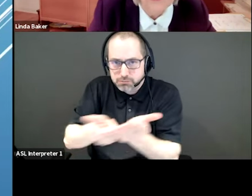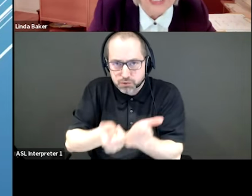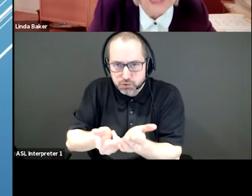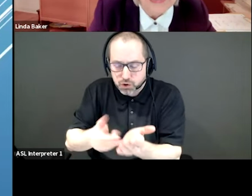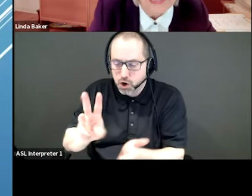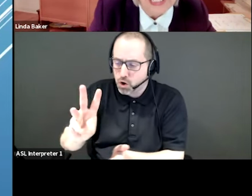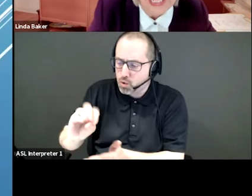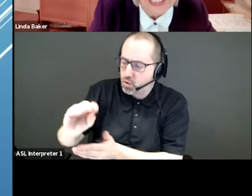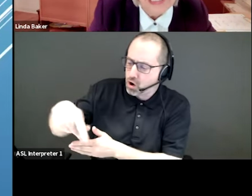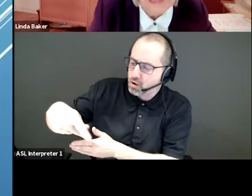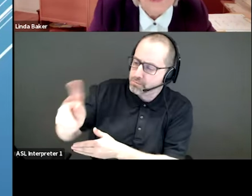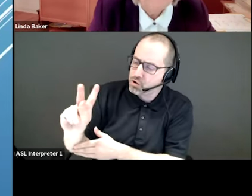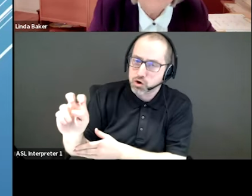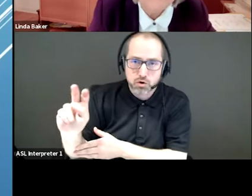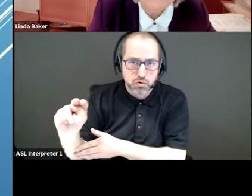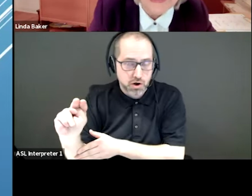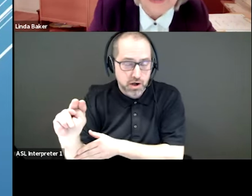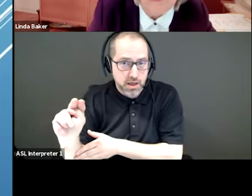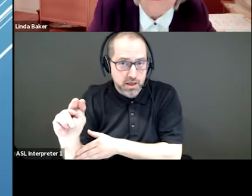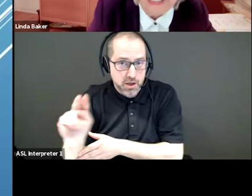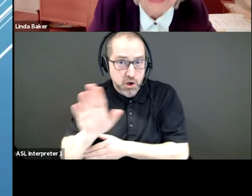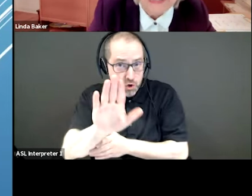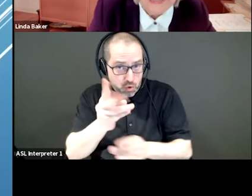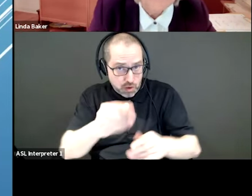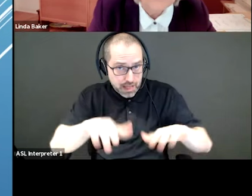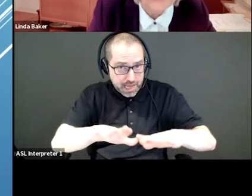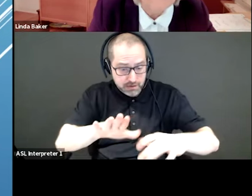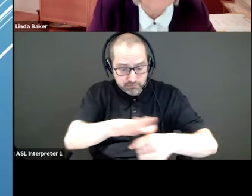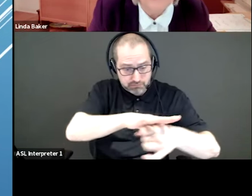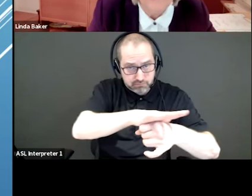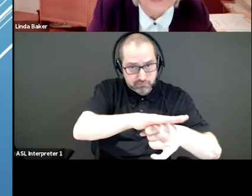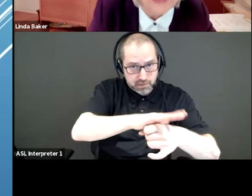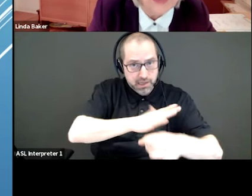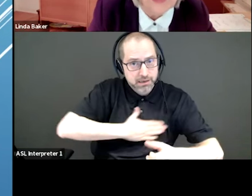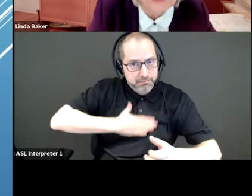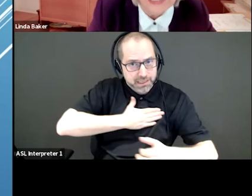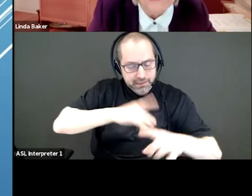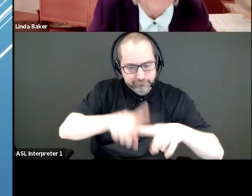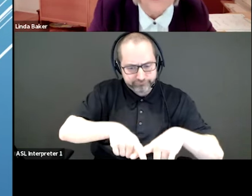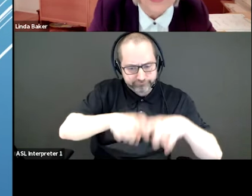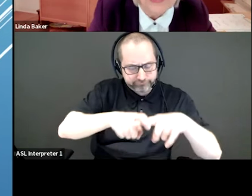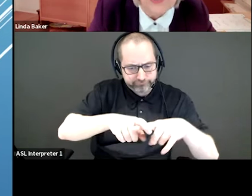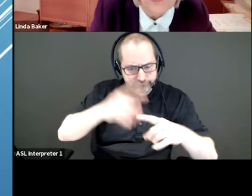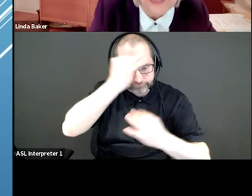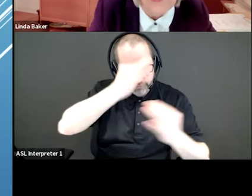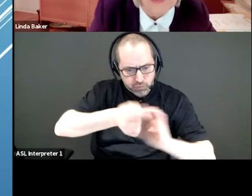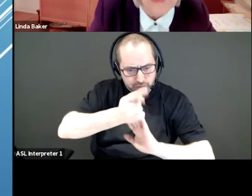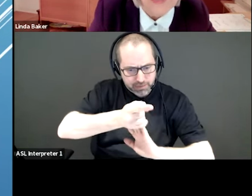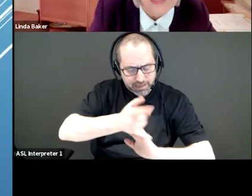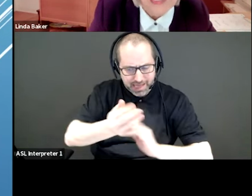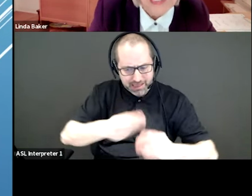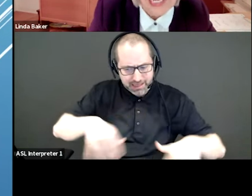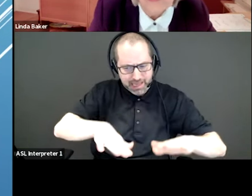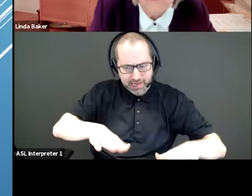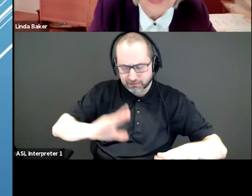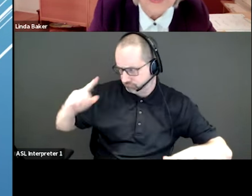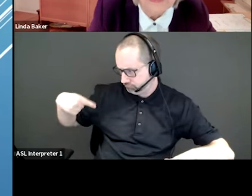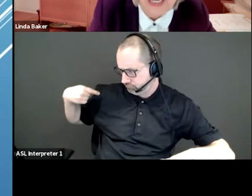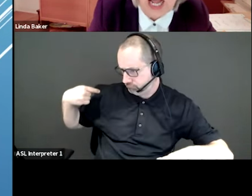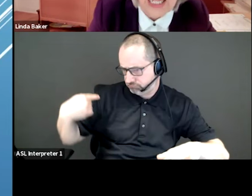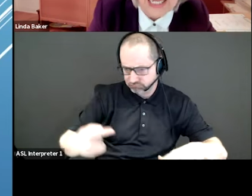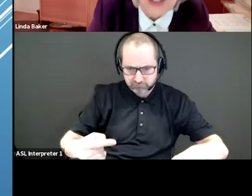are located today, please take a moment and think about the traditional lands you are situated on as